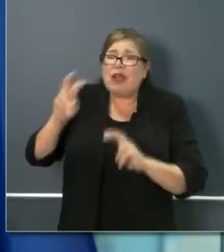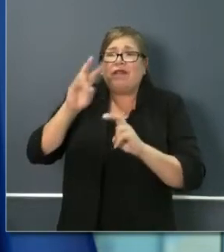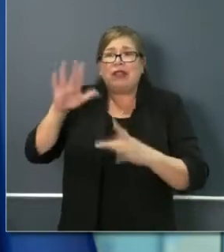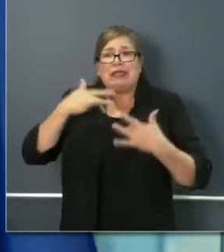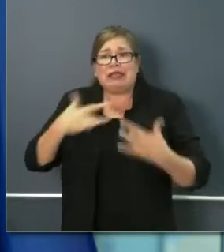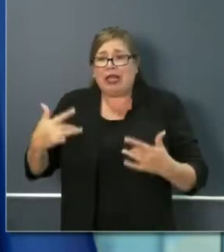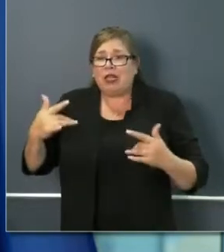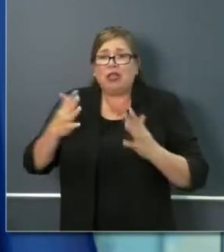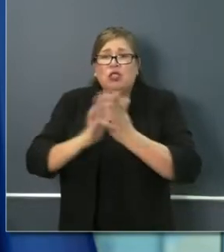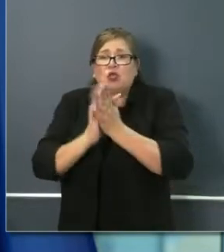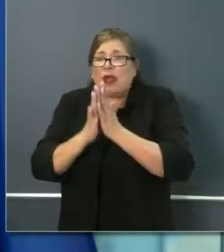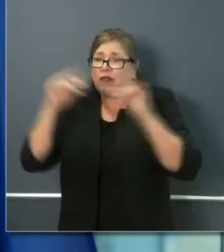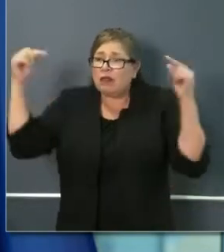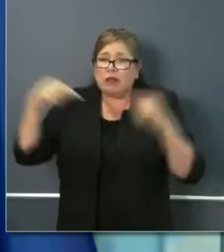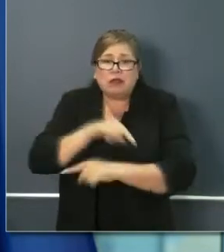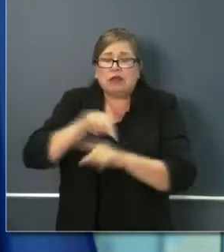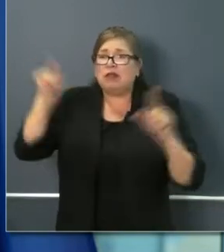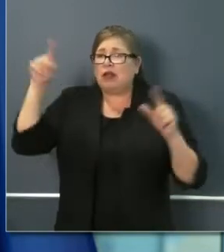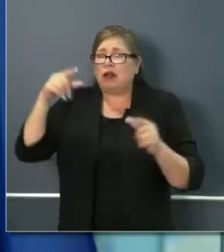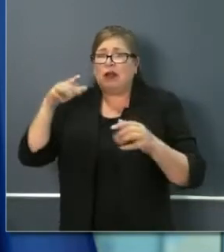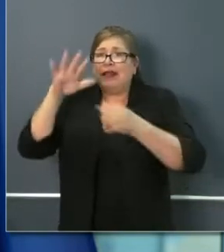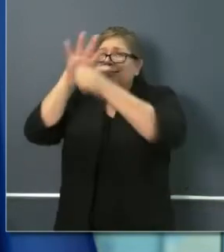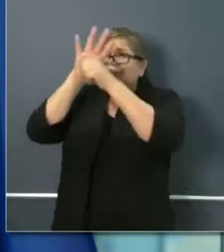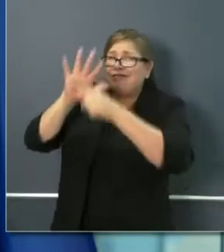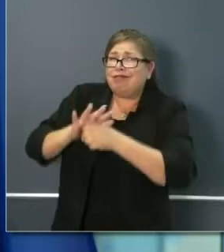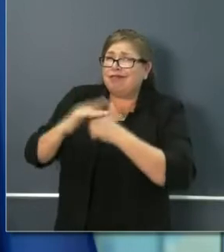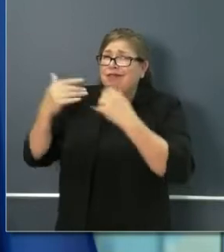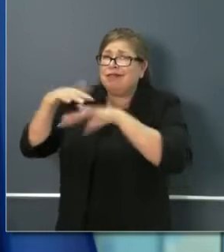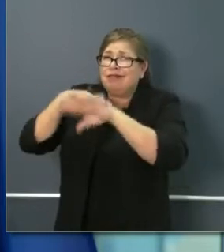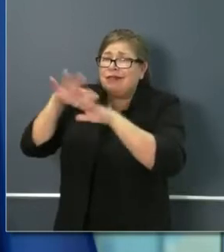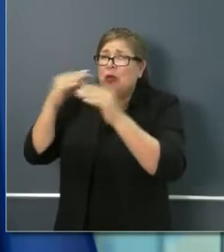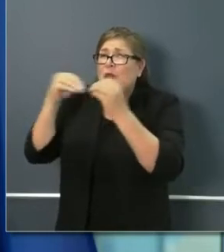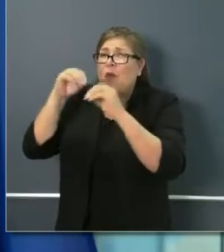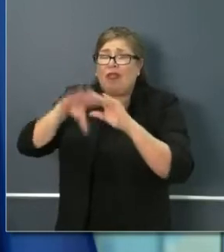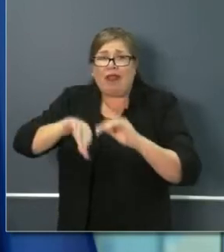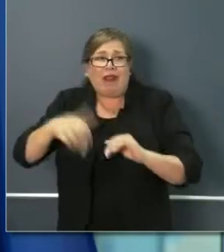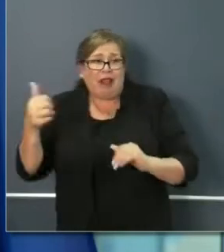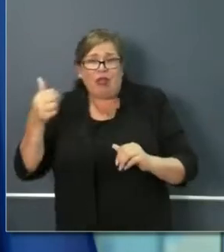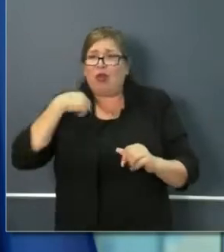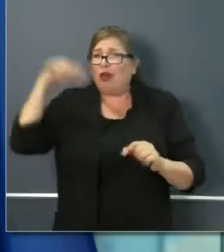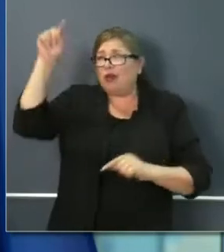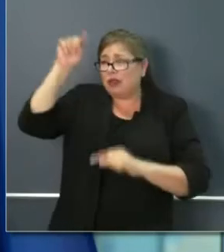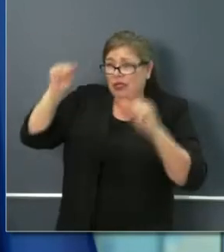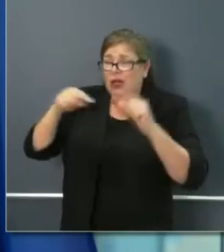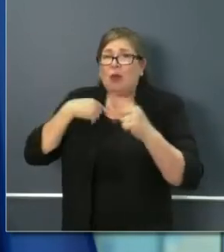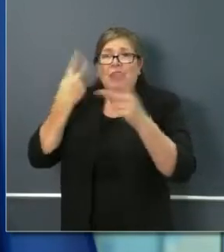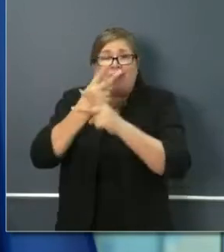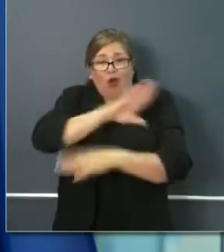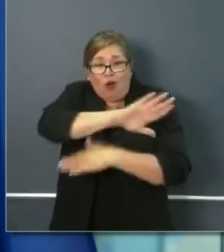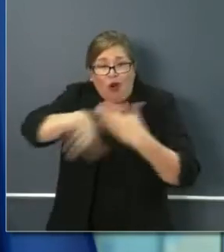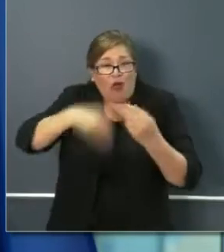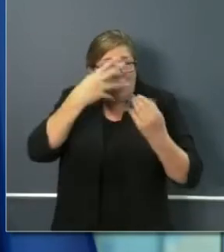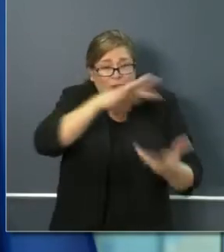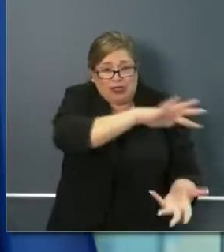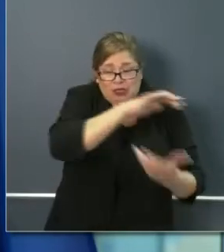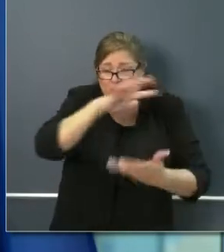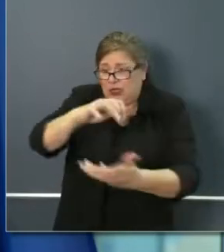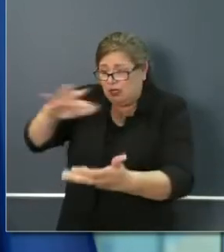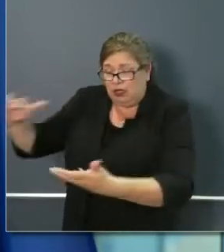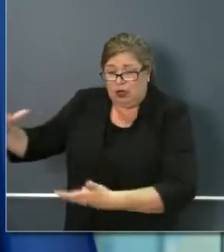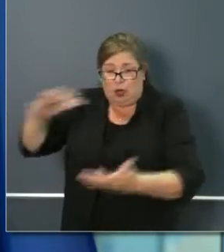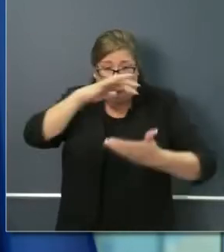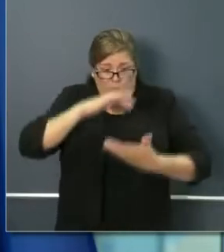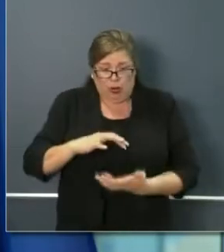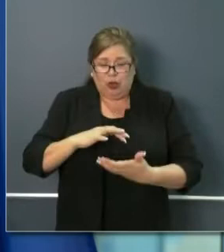propensity within populations within the state, and running models along those lines before we socialized the quote-unquote attack